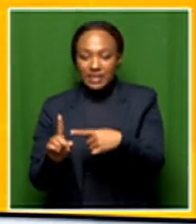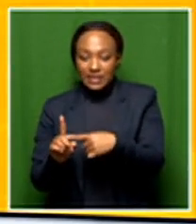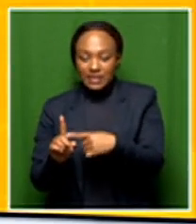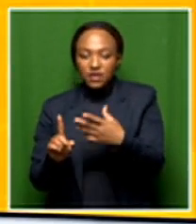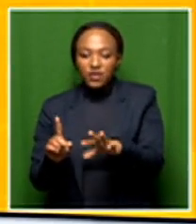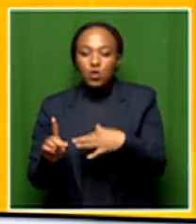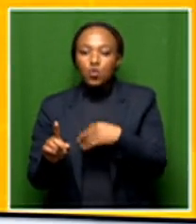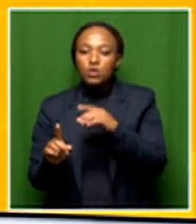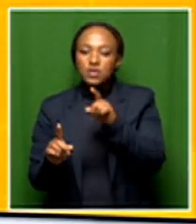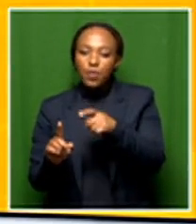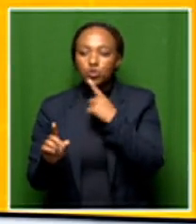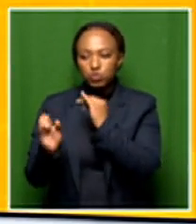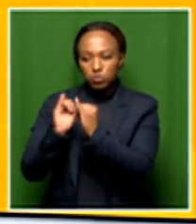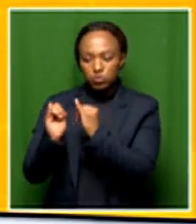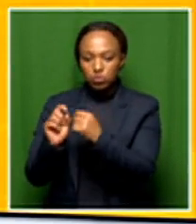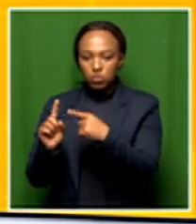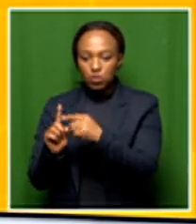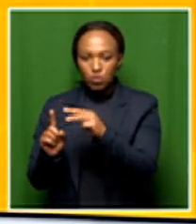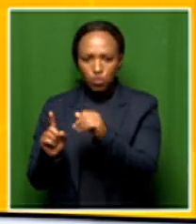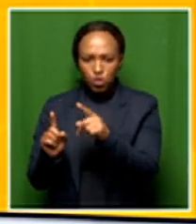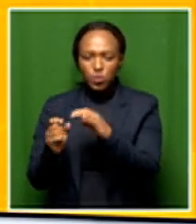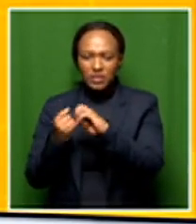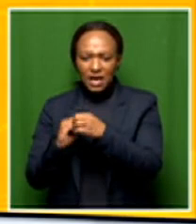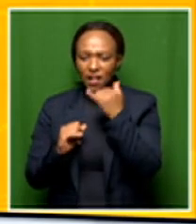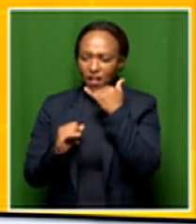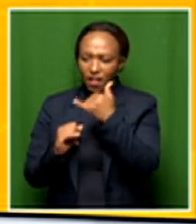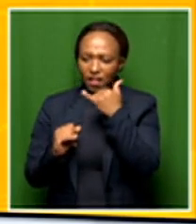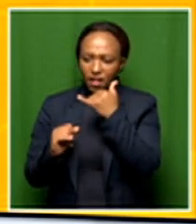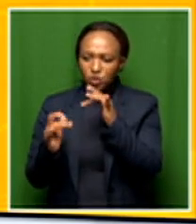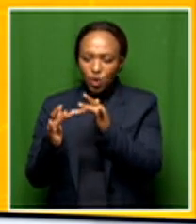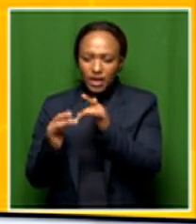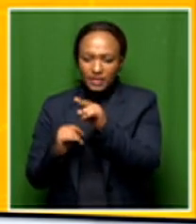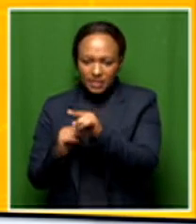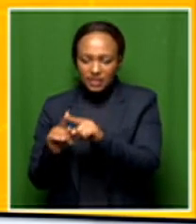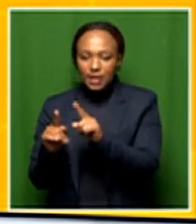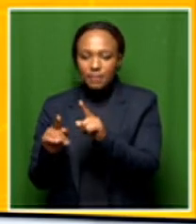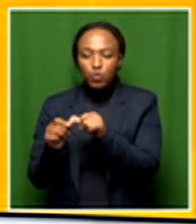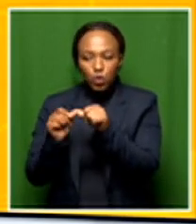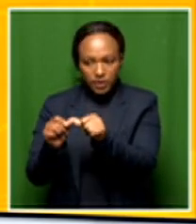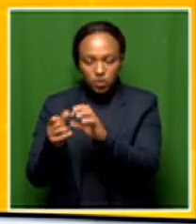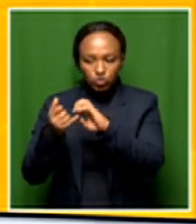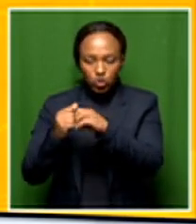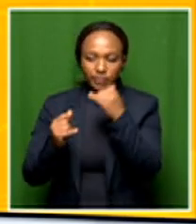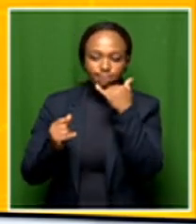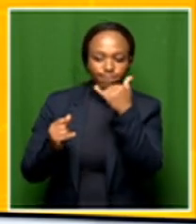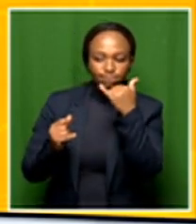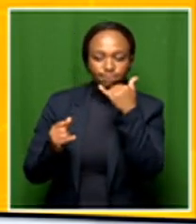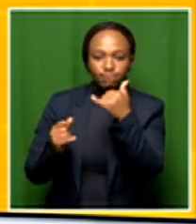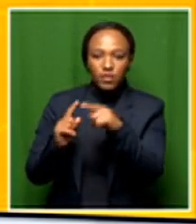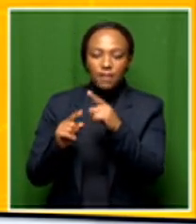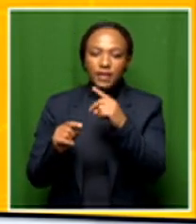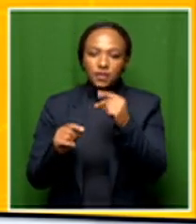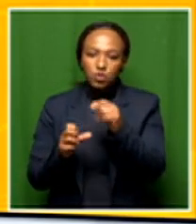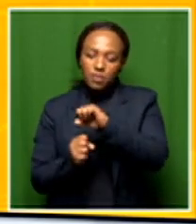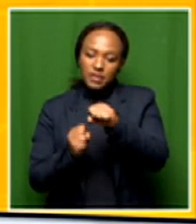of course, supposed to speak to John Moodey, still trying to get a hold of him. We shall continue, but we have to, unfortunately, start